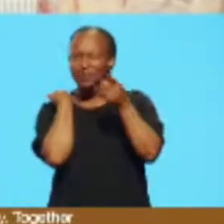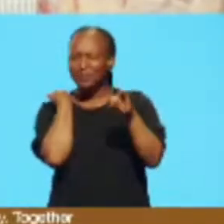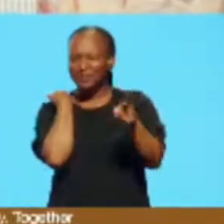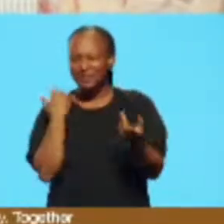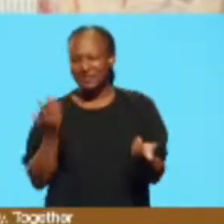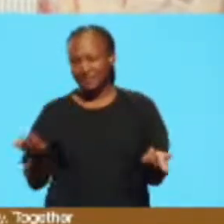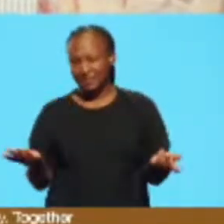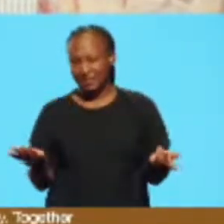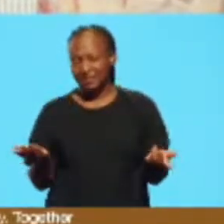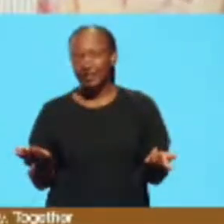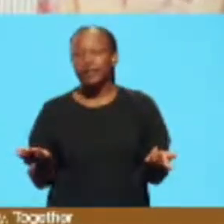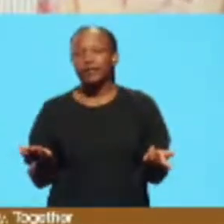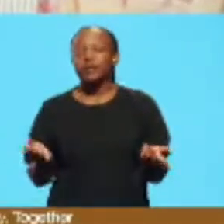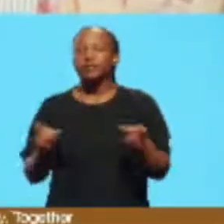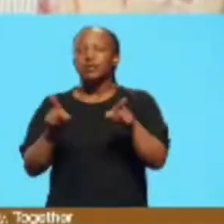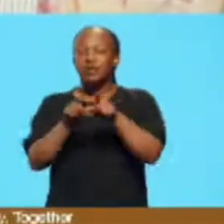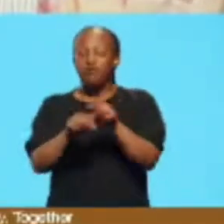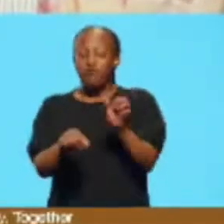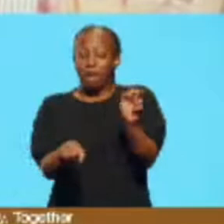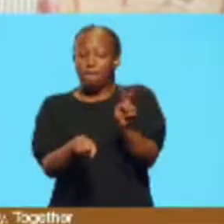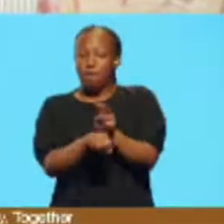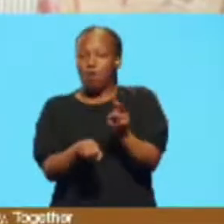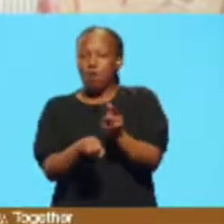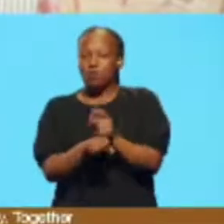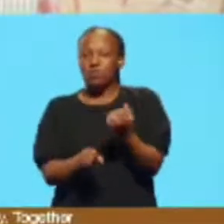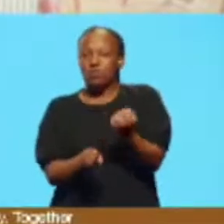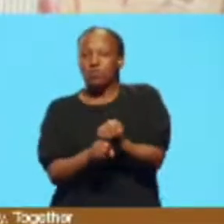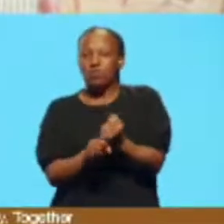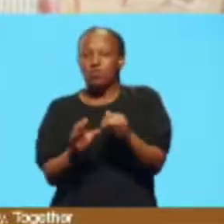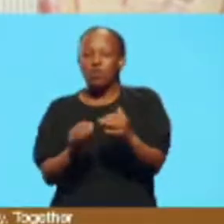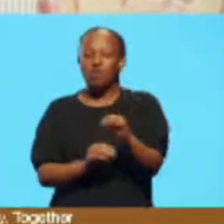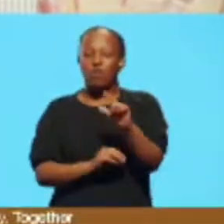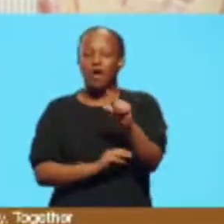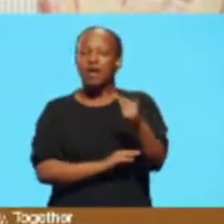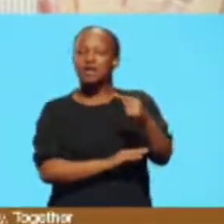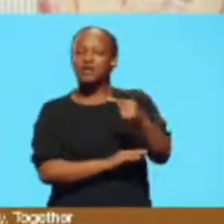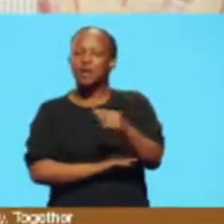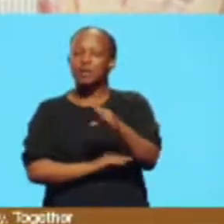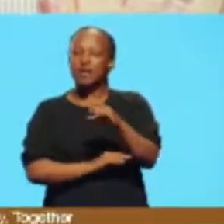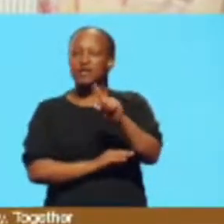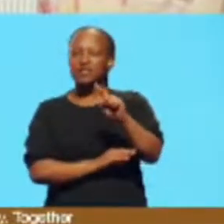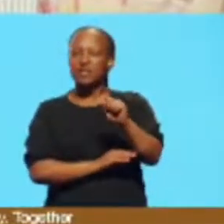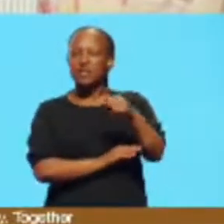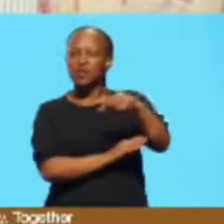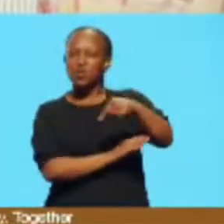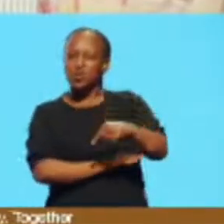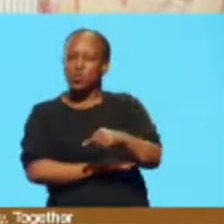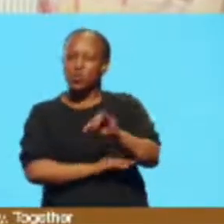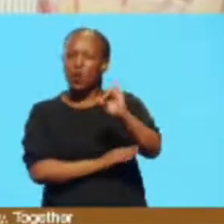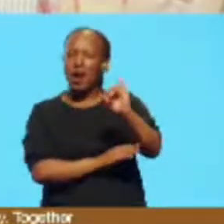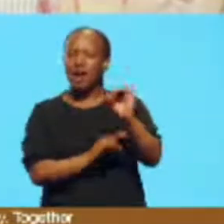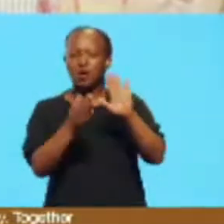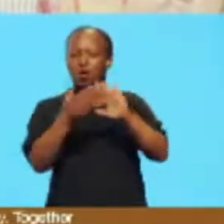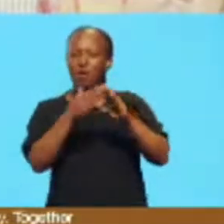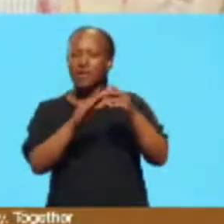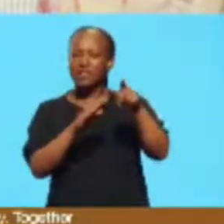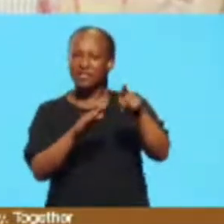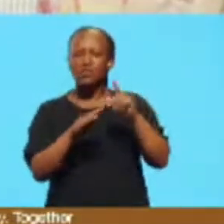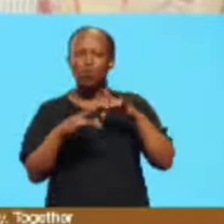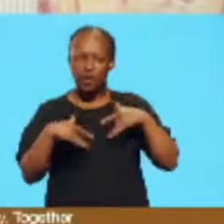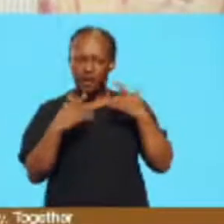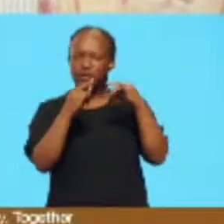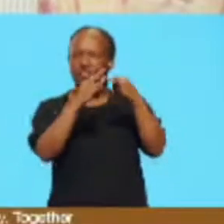this monitoring, it was that we also need a shelter for the LGBTIQ plus community. Because if one person goes